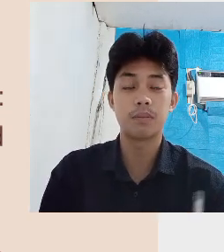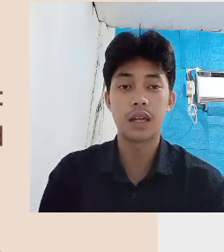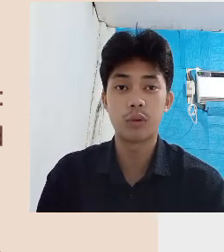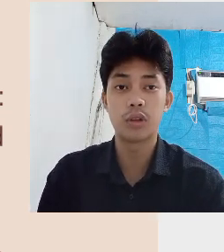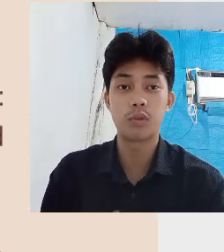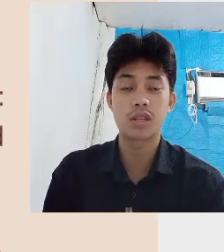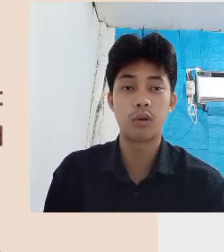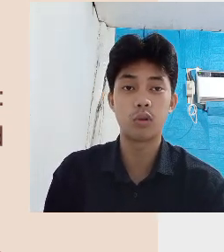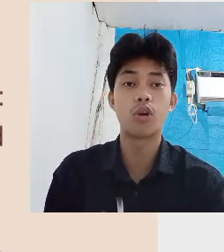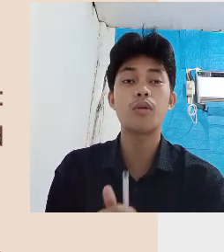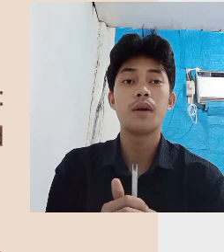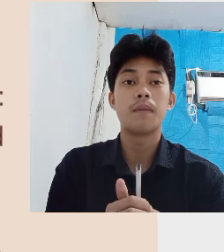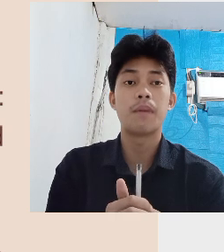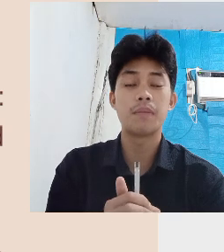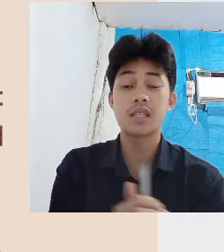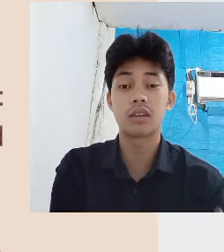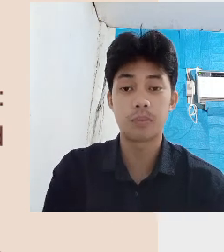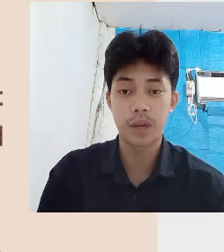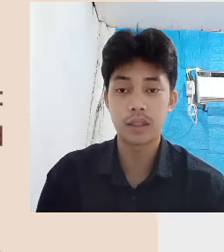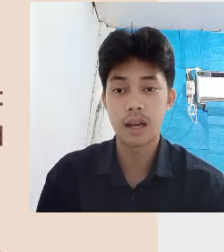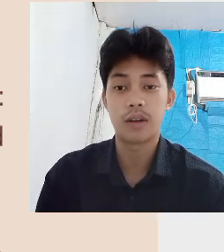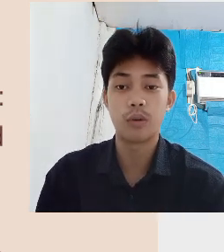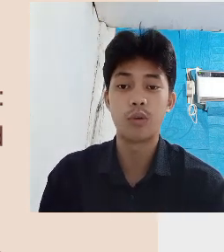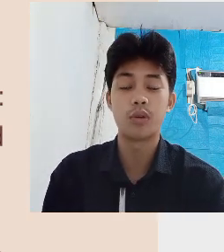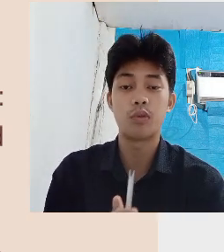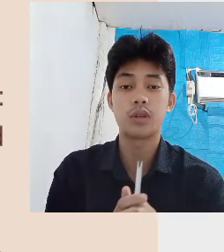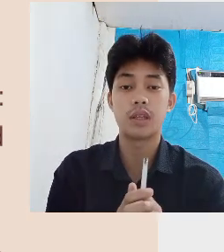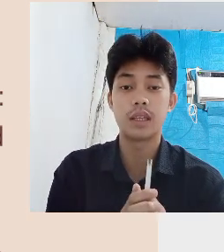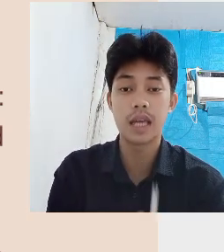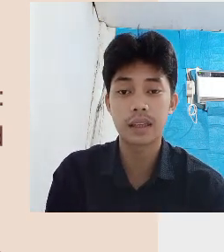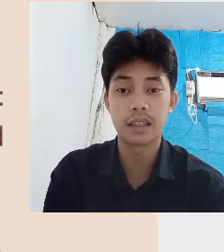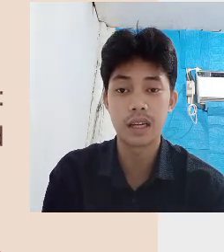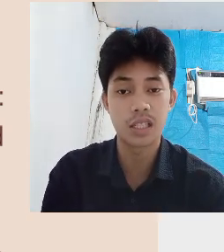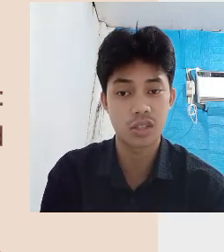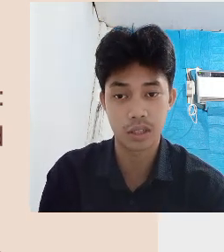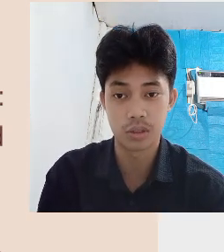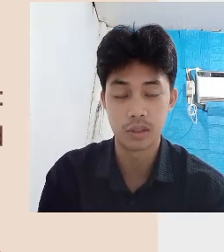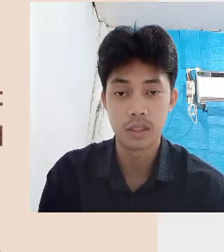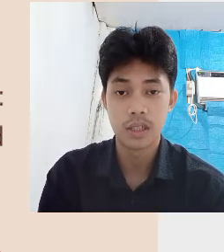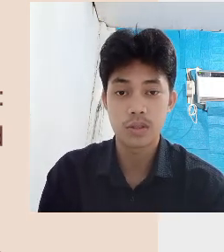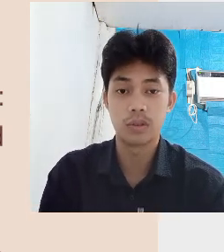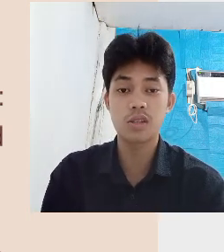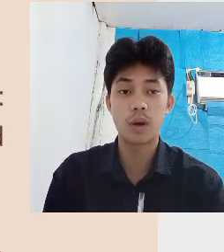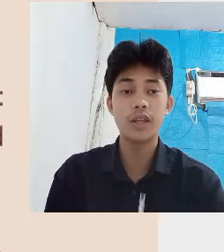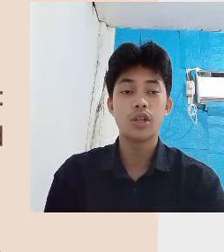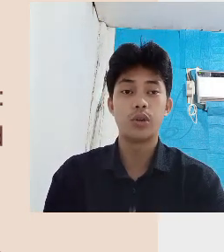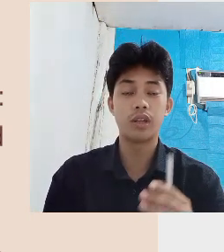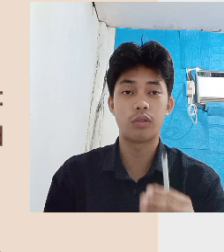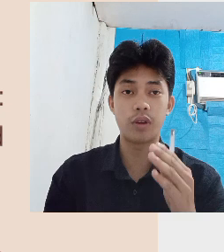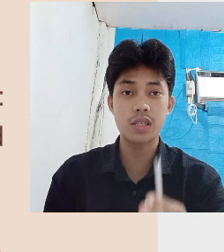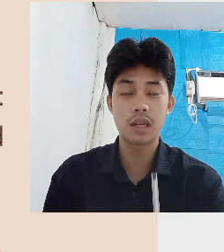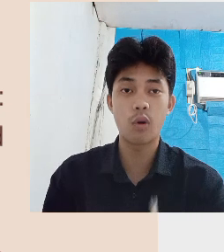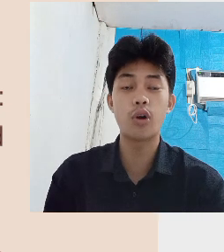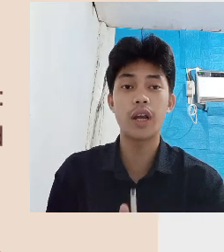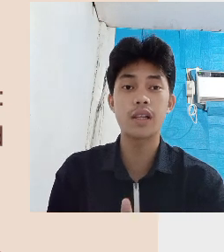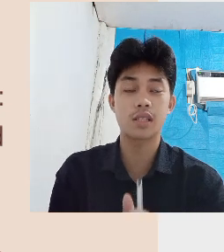nila masabtan una yung gisabot or ma-misinterpret nila kung una yung gihatag na instruction. So that's why you need